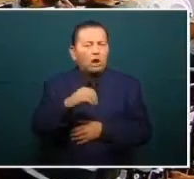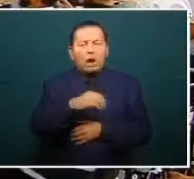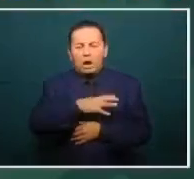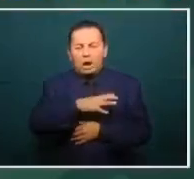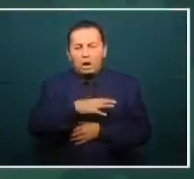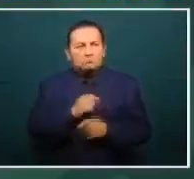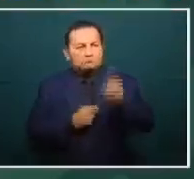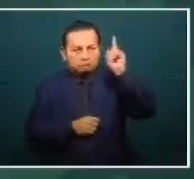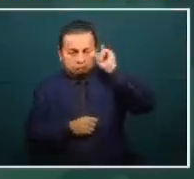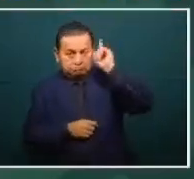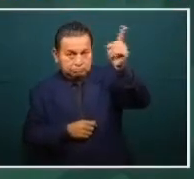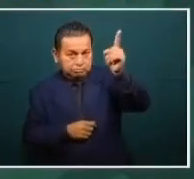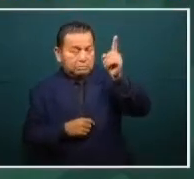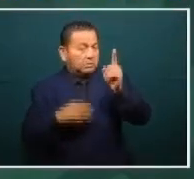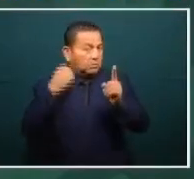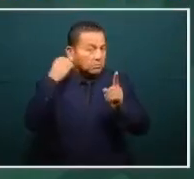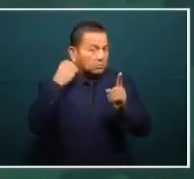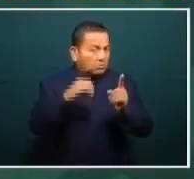that only in Oaxaca